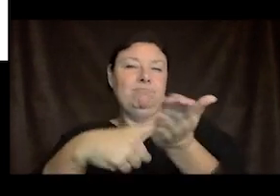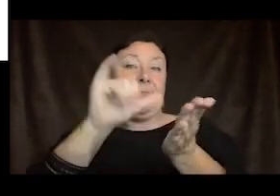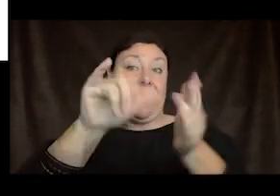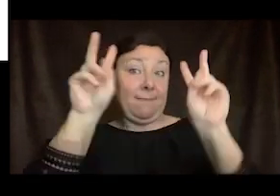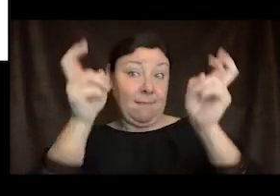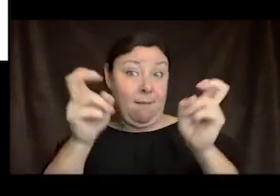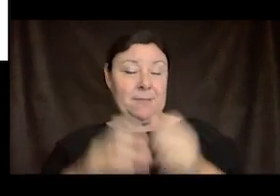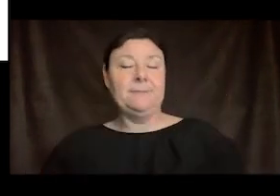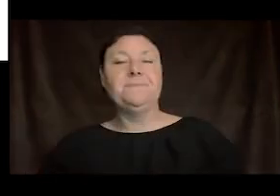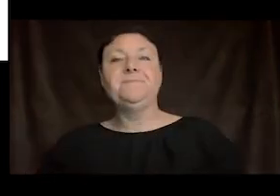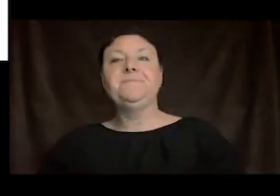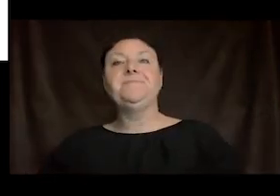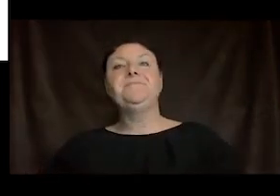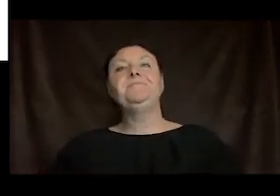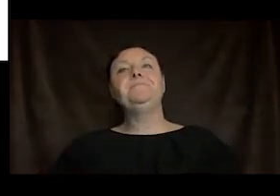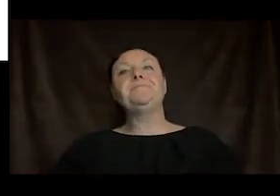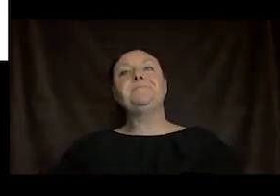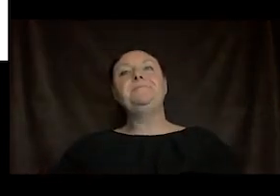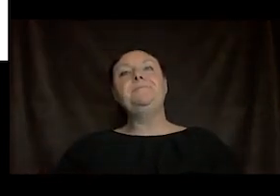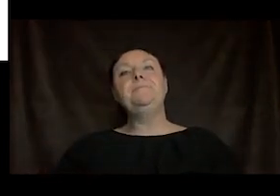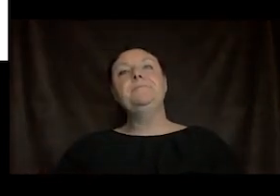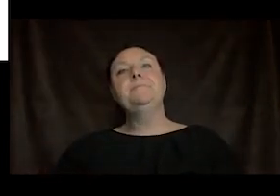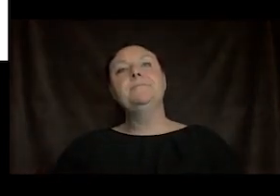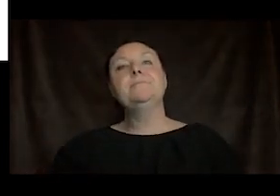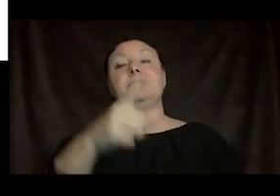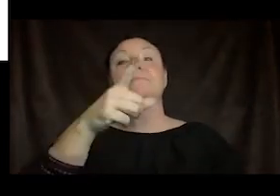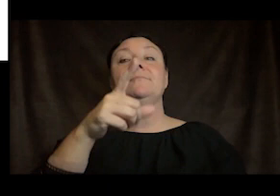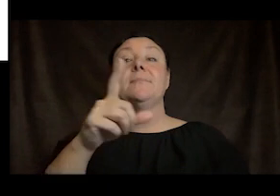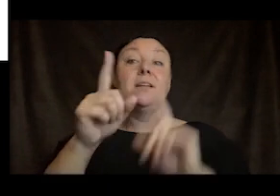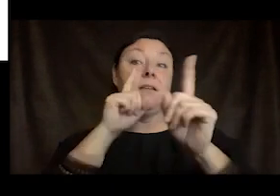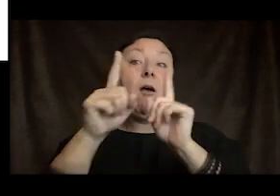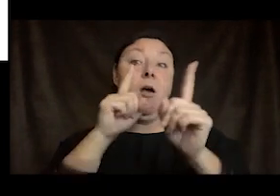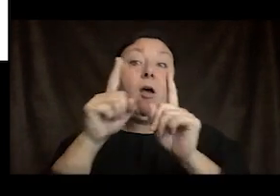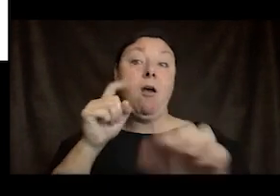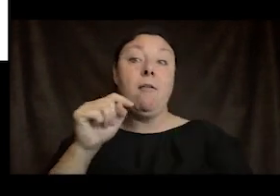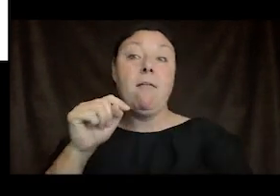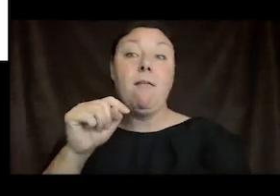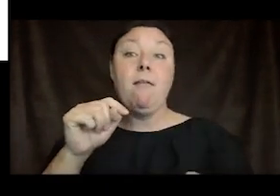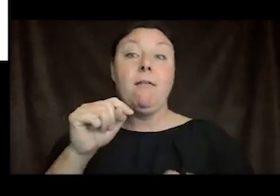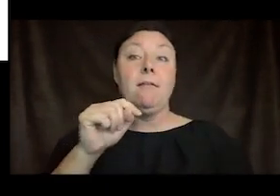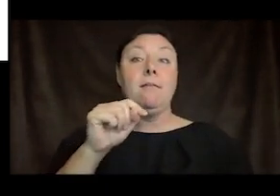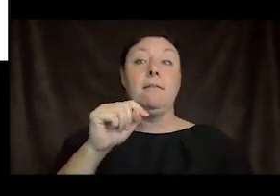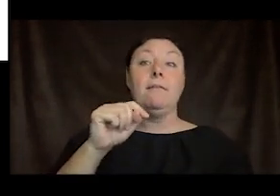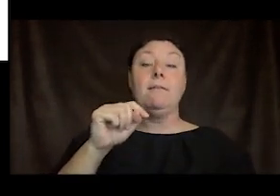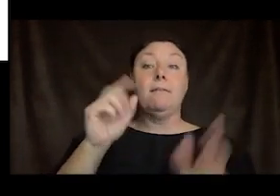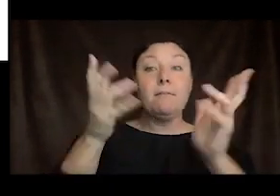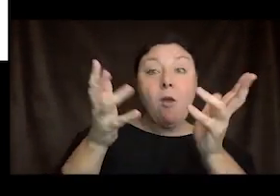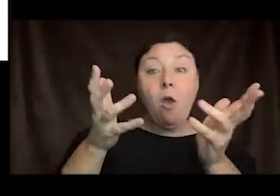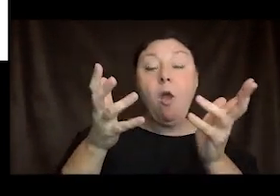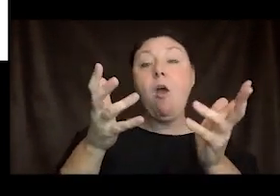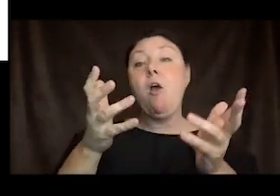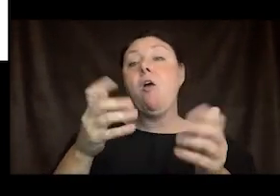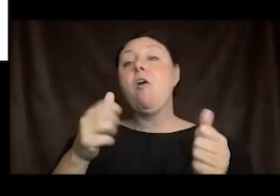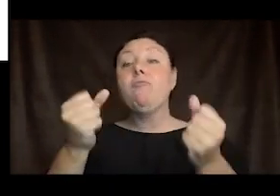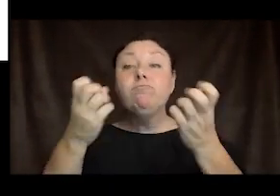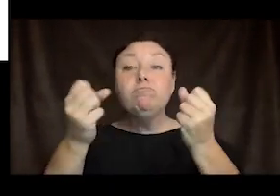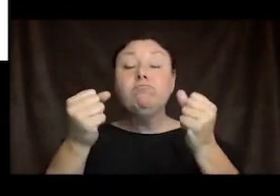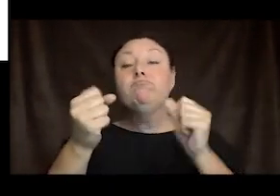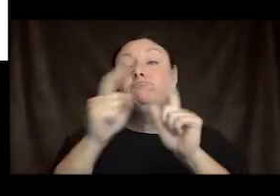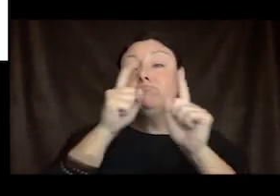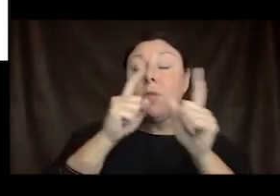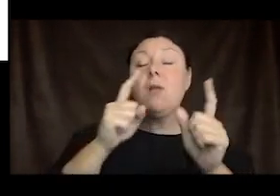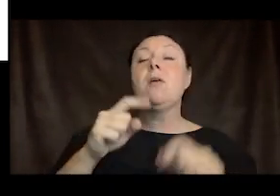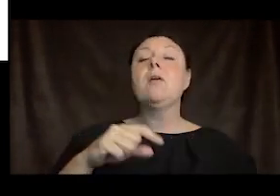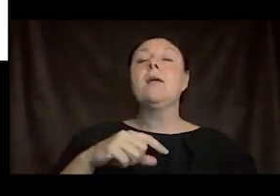about talking. So as students begin to learn more and more about the issue, multiple perspectives, their